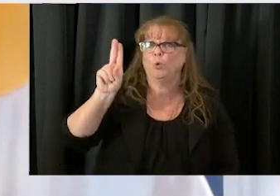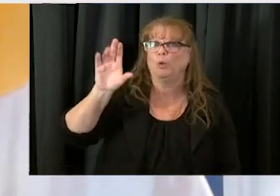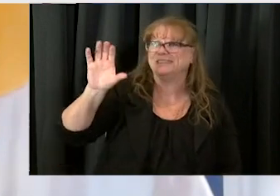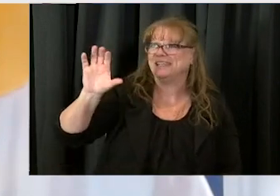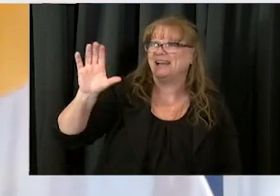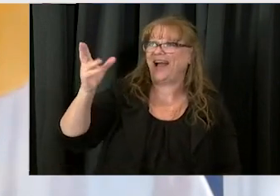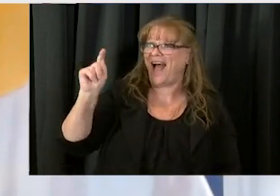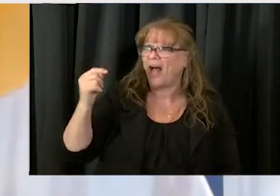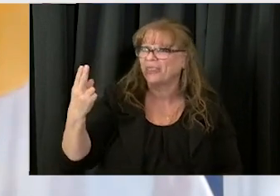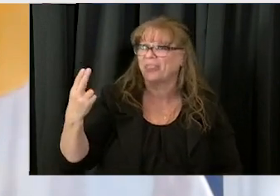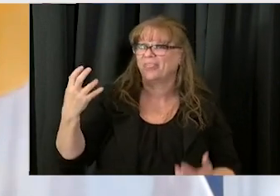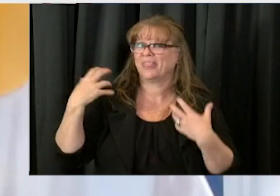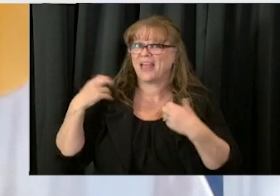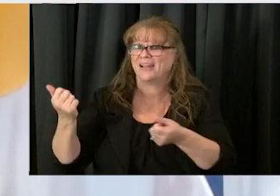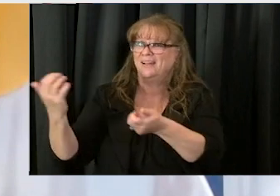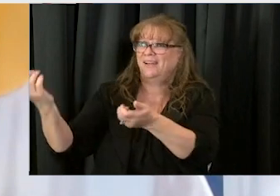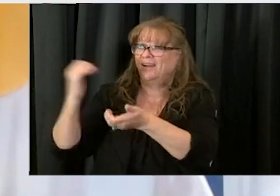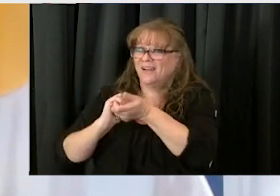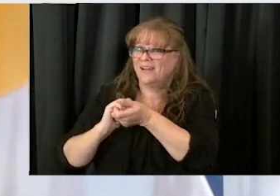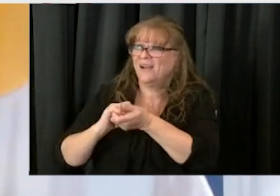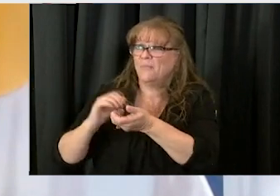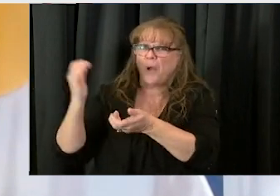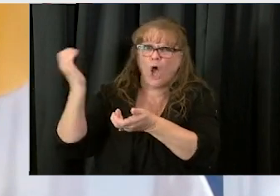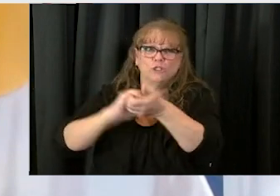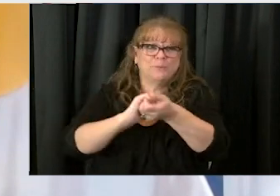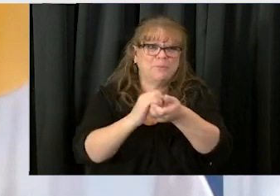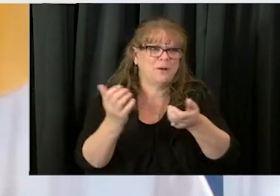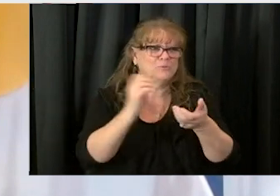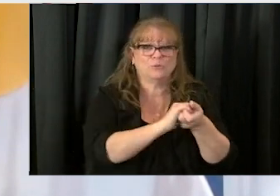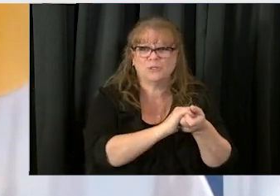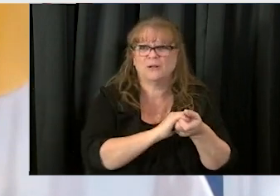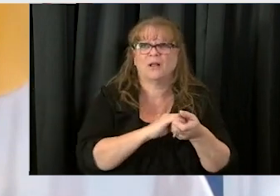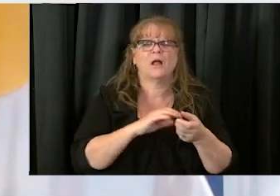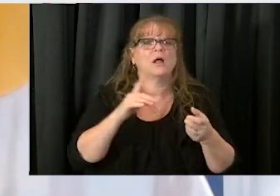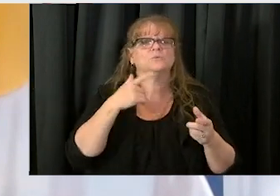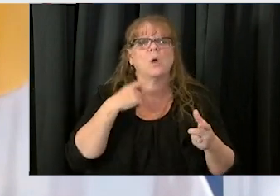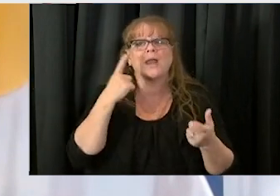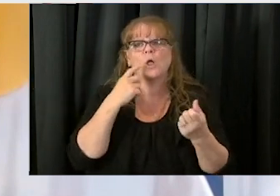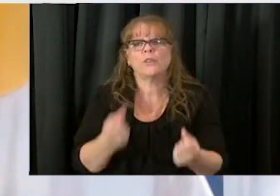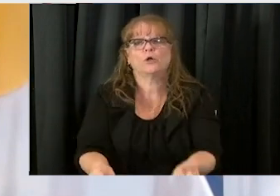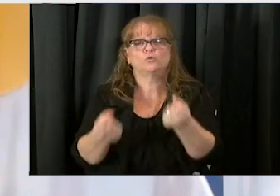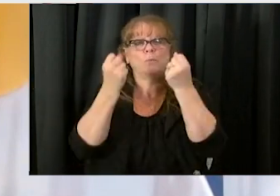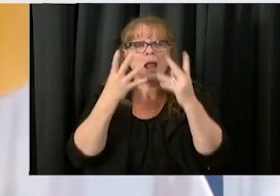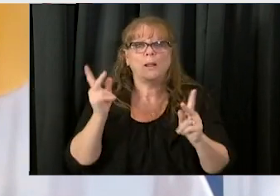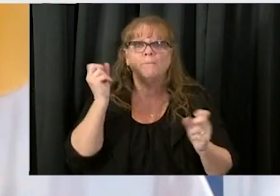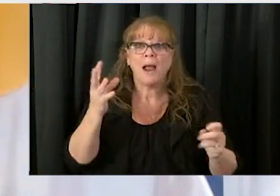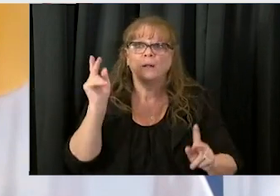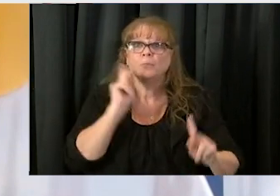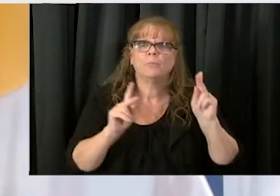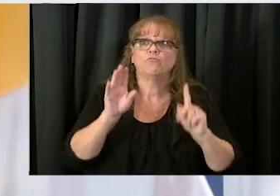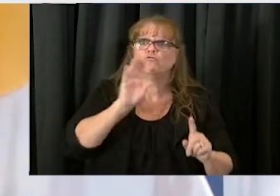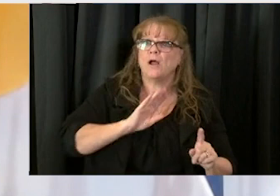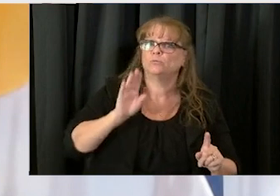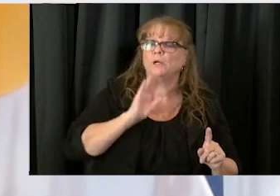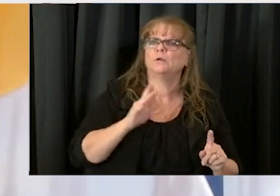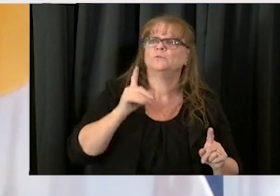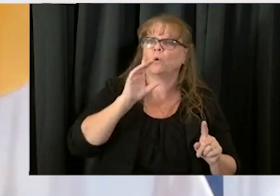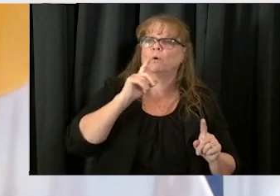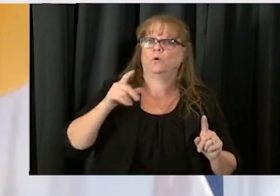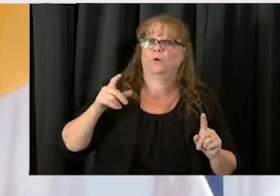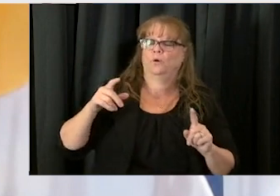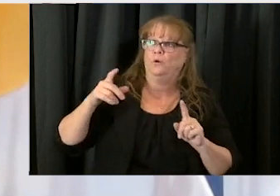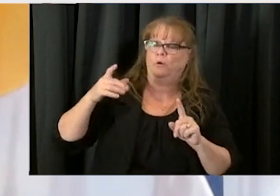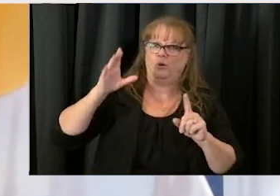many folks. Now we're probably, this is how you sign up. You'll get that information. But yes, 70% of people age 70 and up, which represents